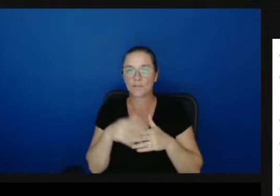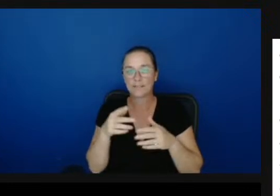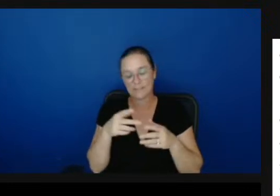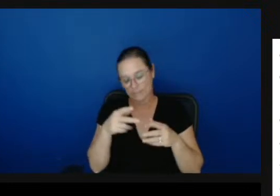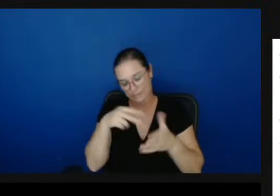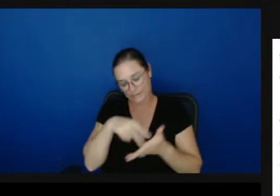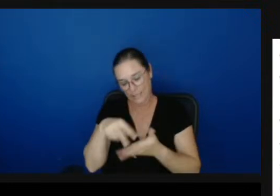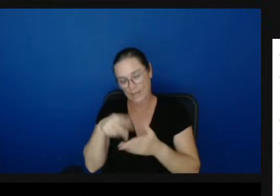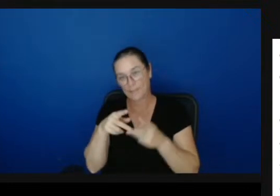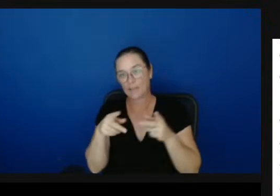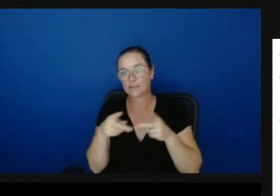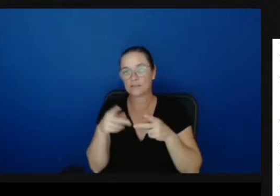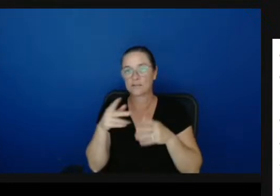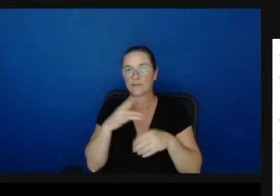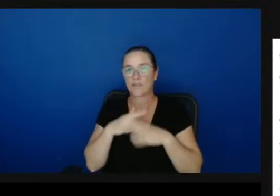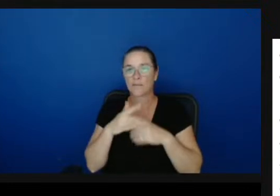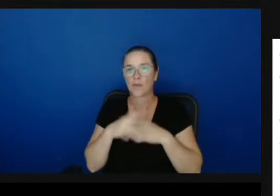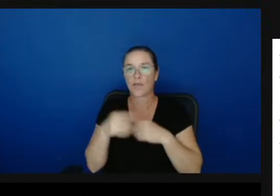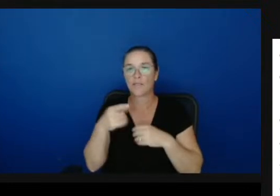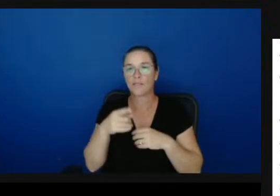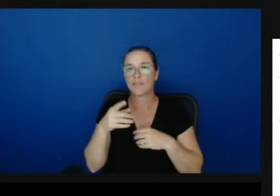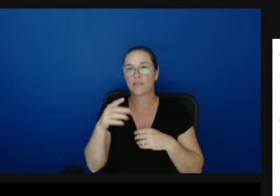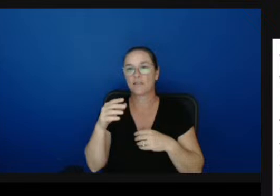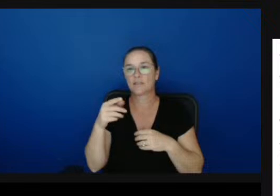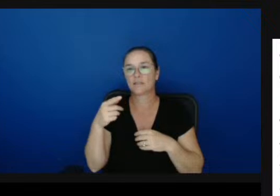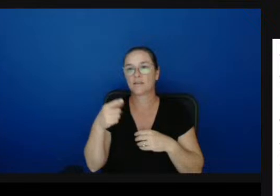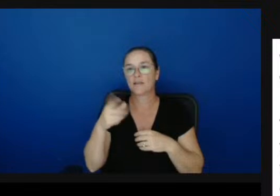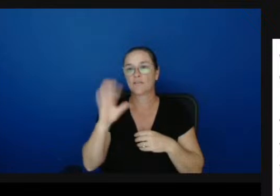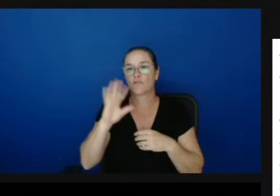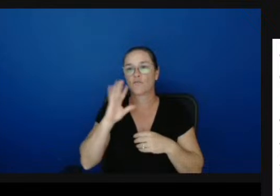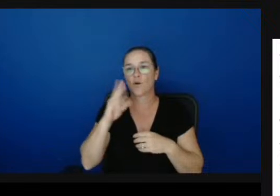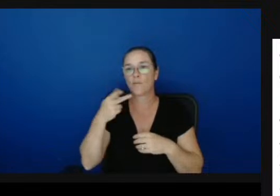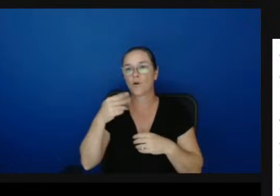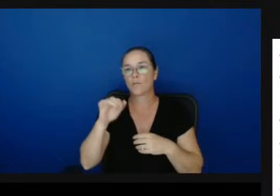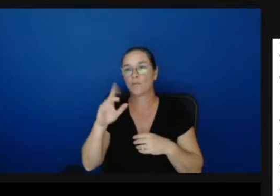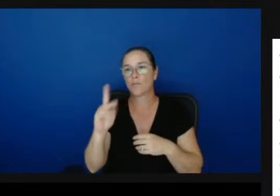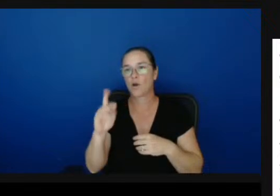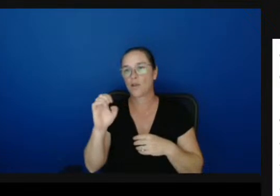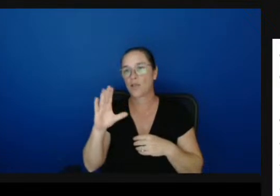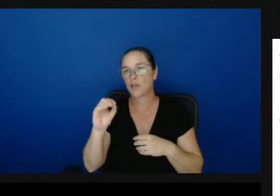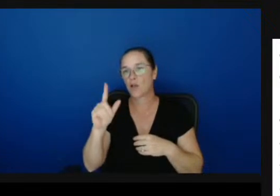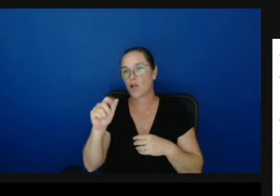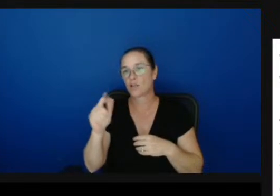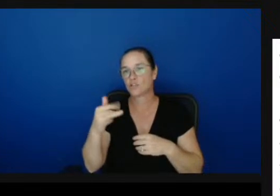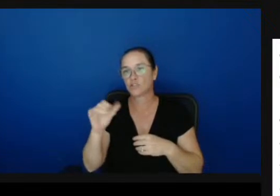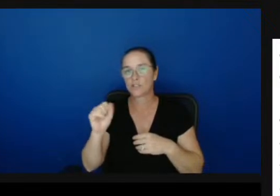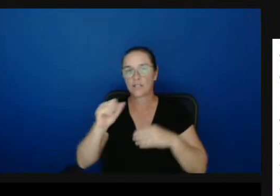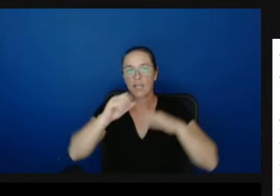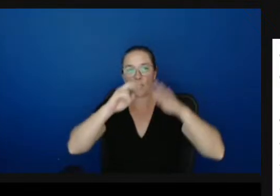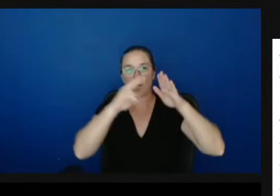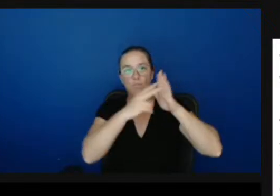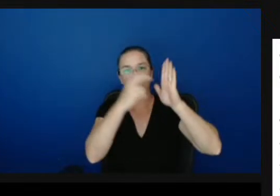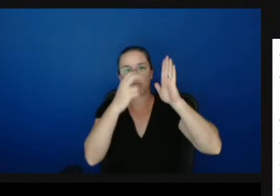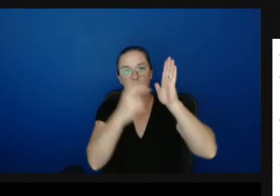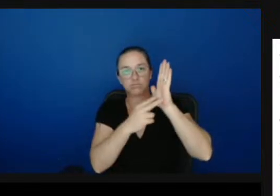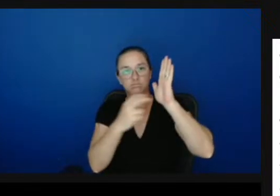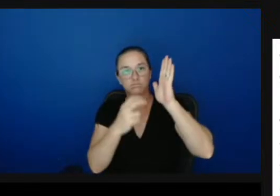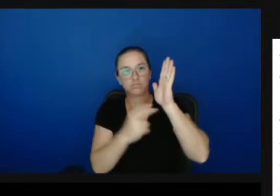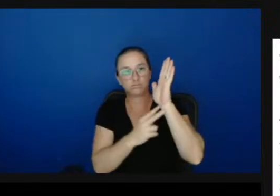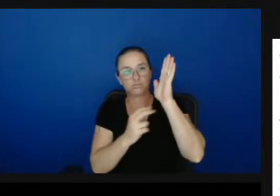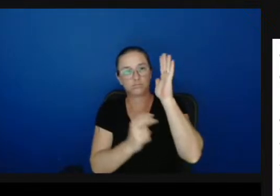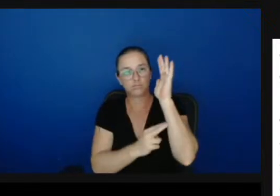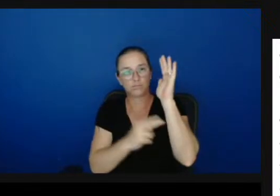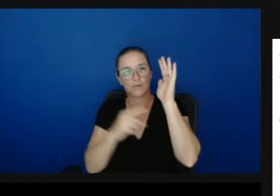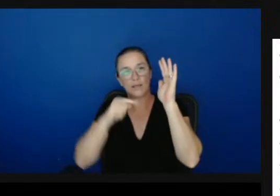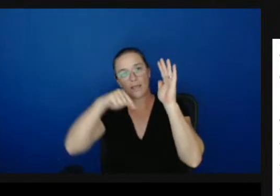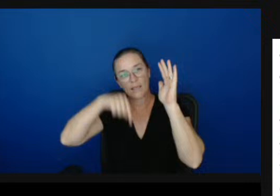park ecologist, who led surveys into the crater, rappelling in there to document more than 100 plant species, many rare